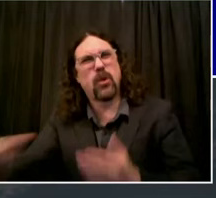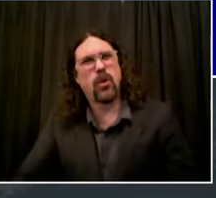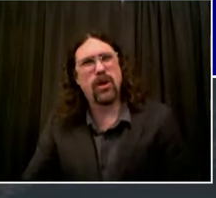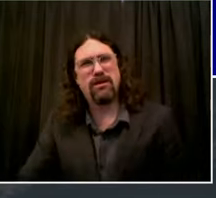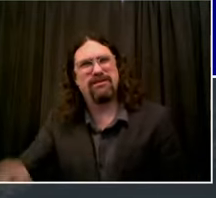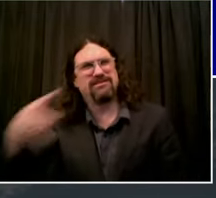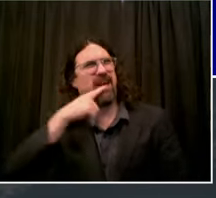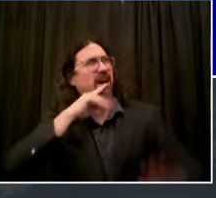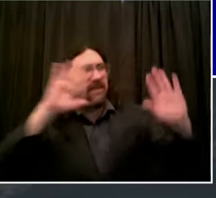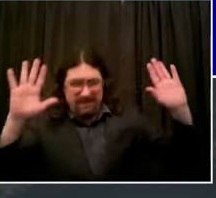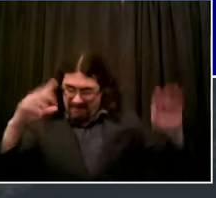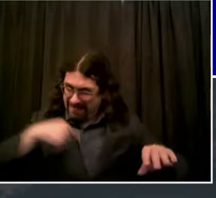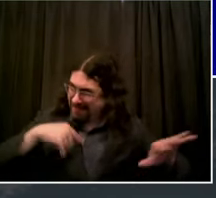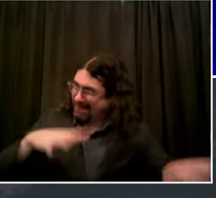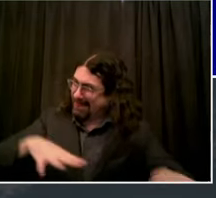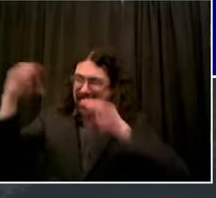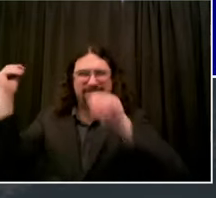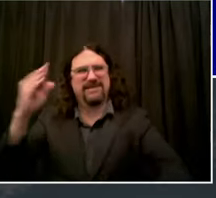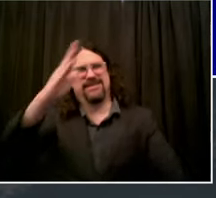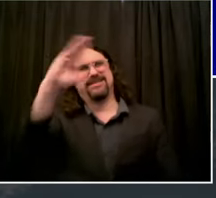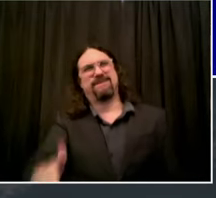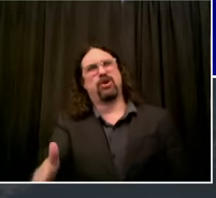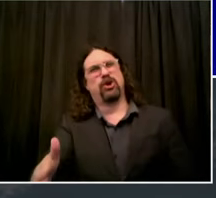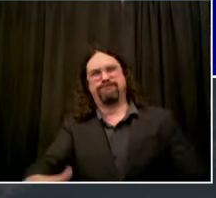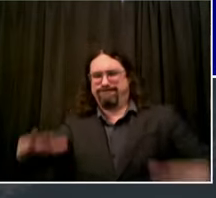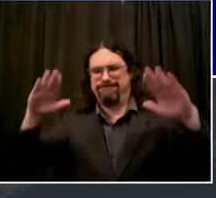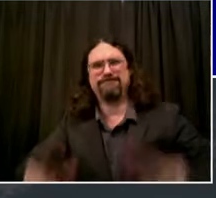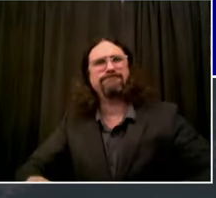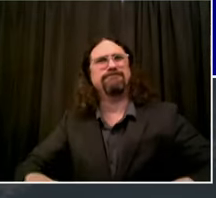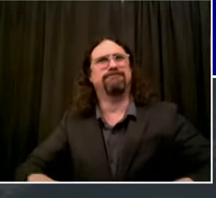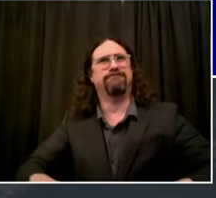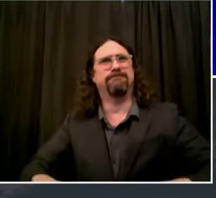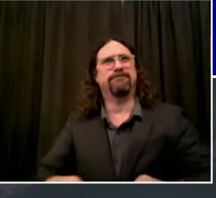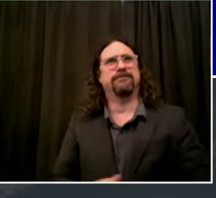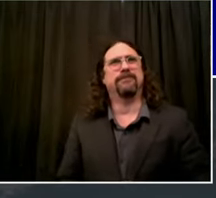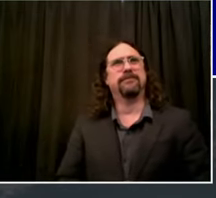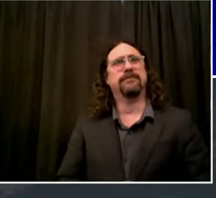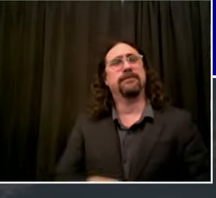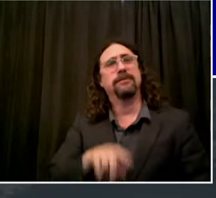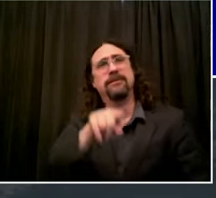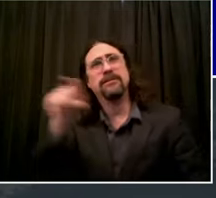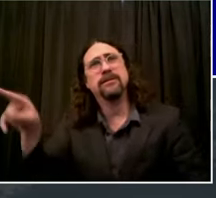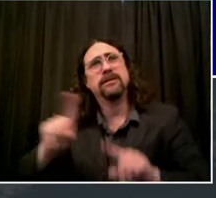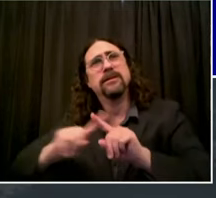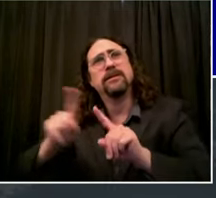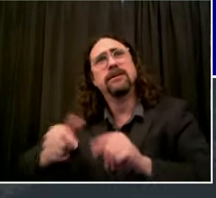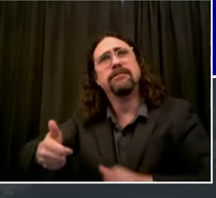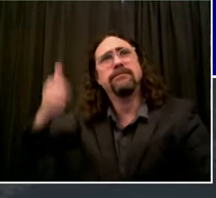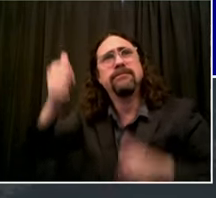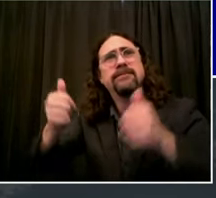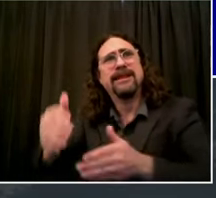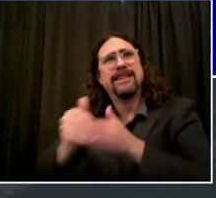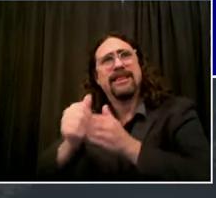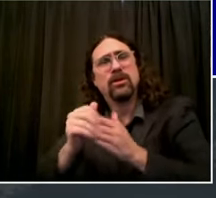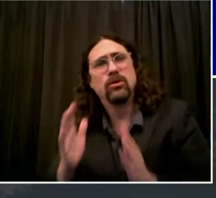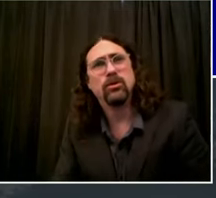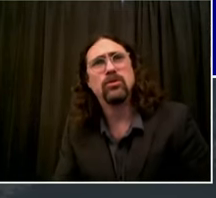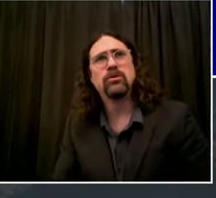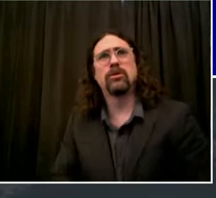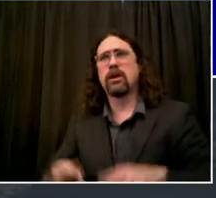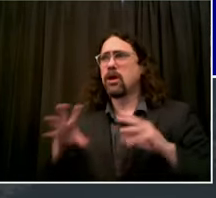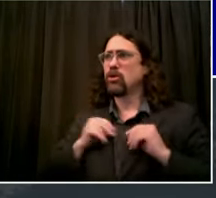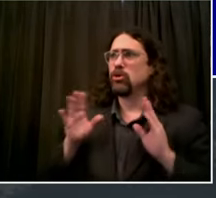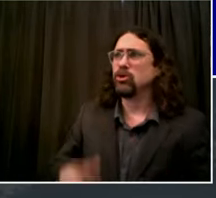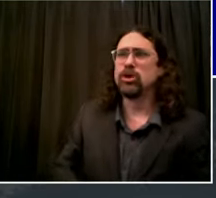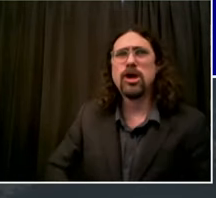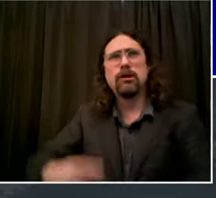owners, everyday people in the community, referenced how tough it had been in the Bronx a few decades ago, and yet they stood